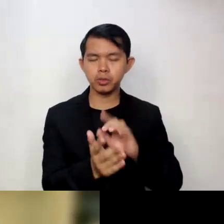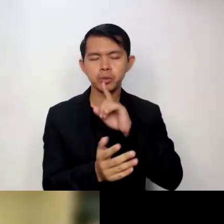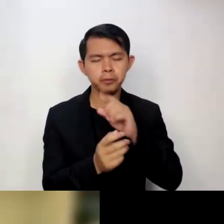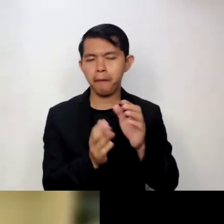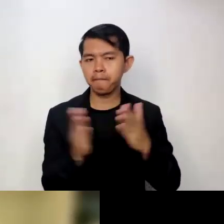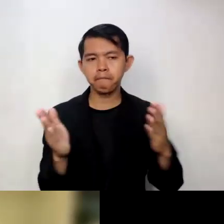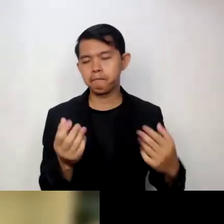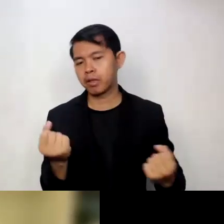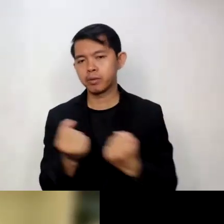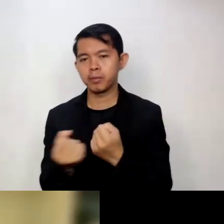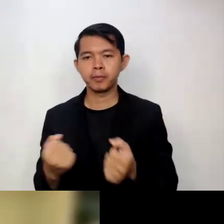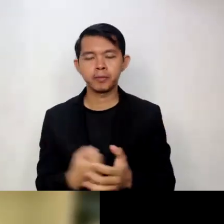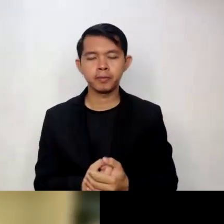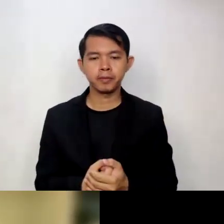I think